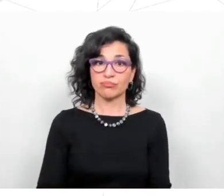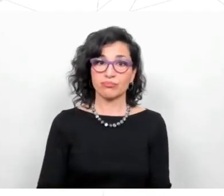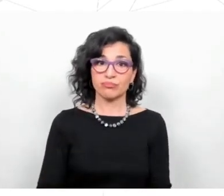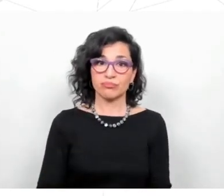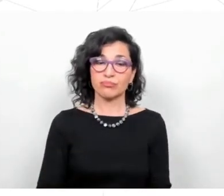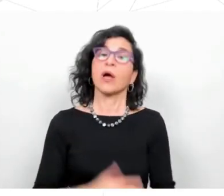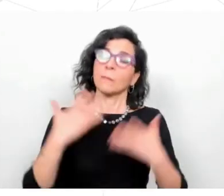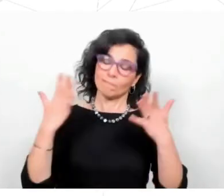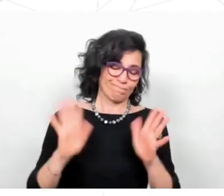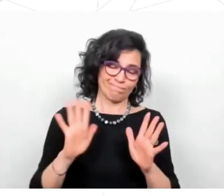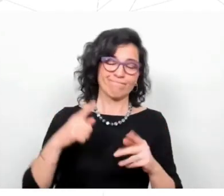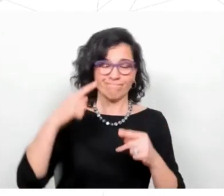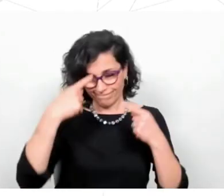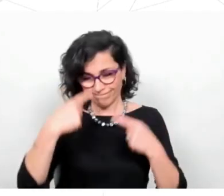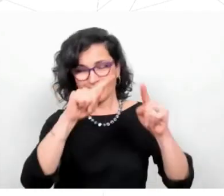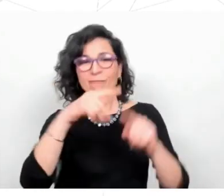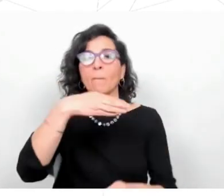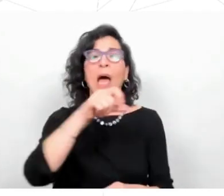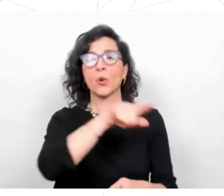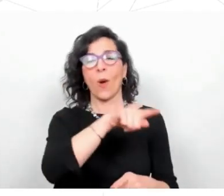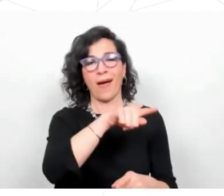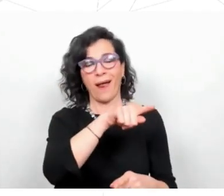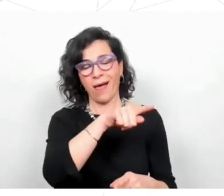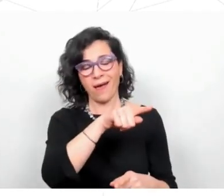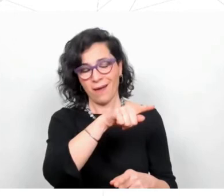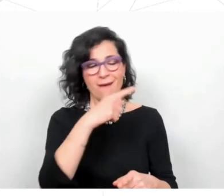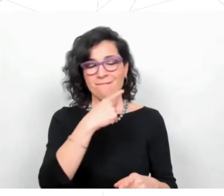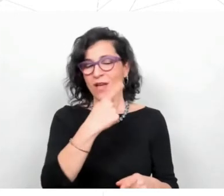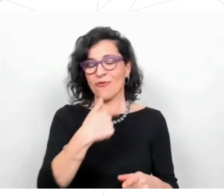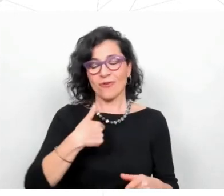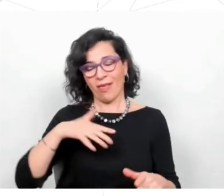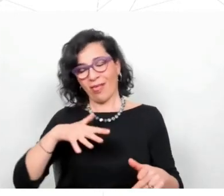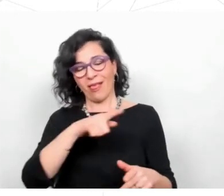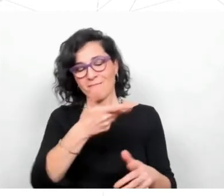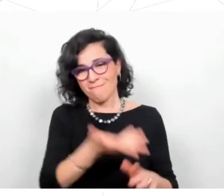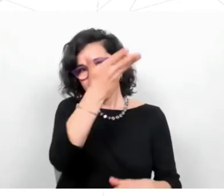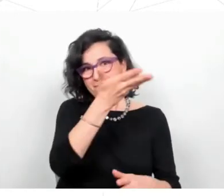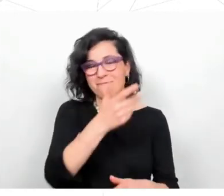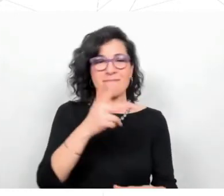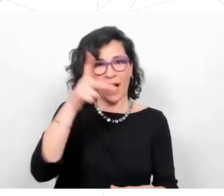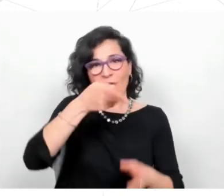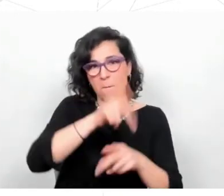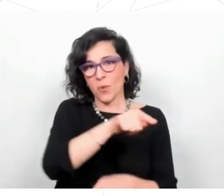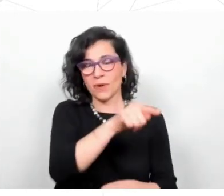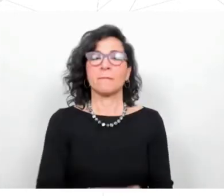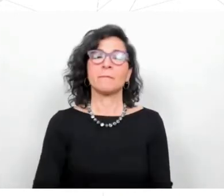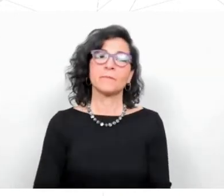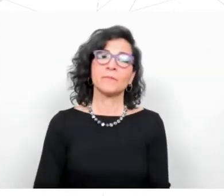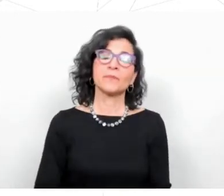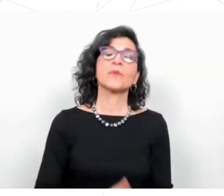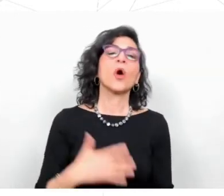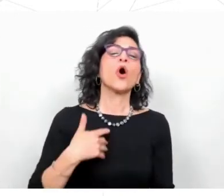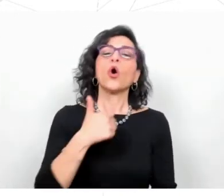spazio a Manuela, è più brava di me. Ah, ok, perfetto. Mi major minor cessat. Va benissimo. No, era giusto per